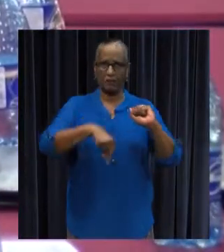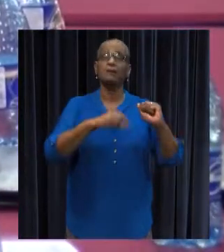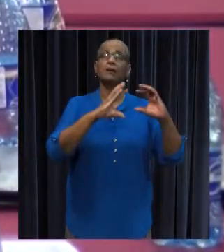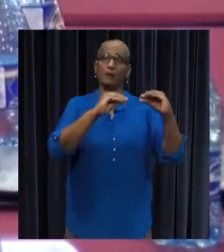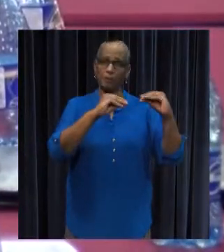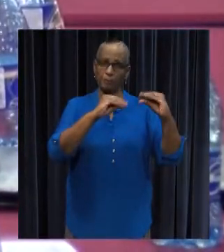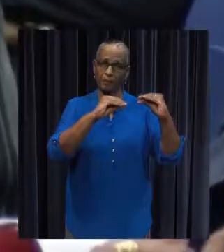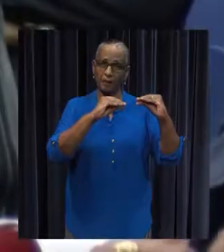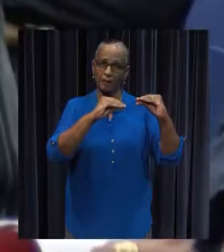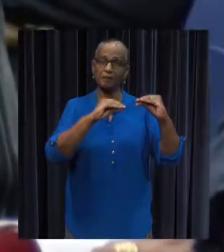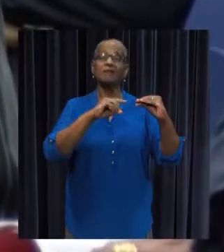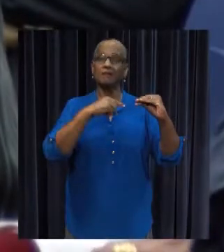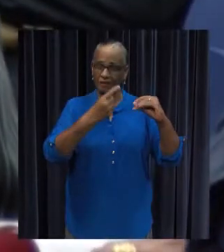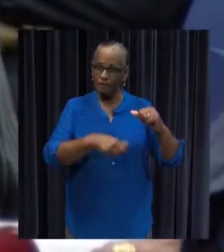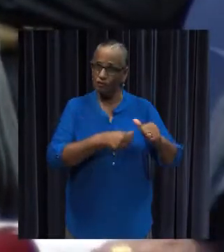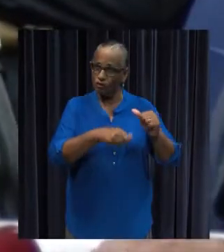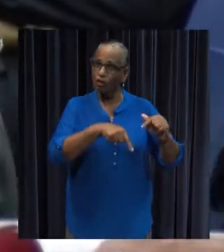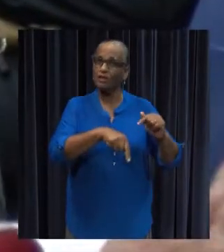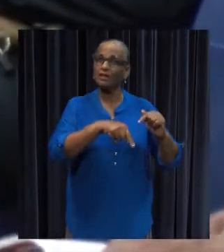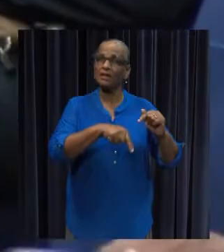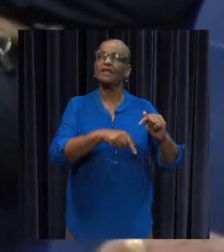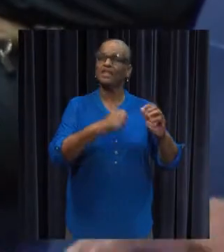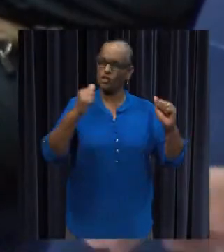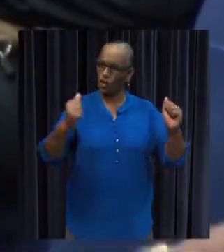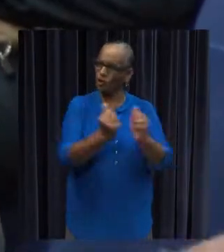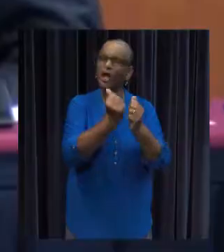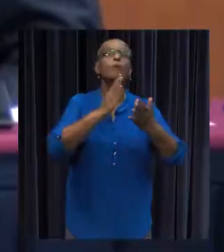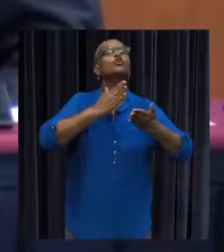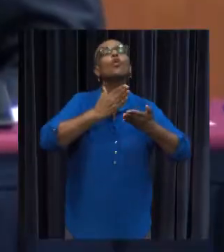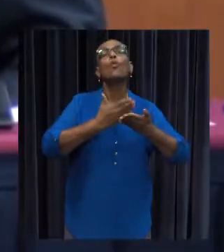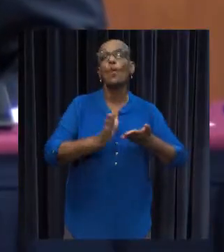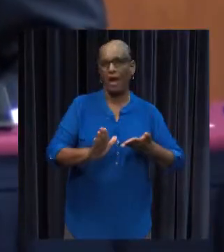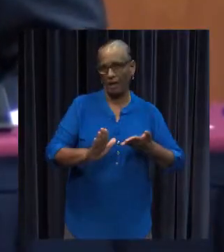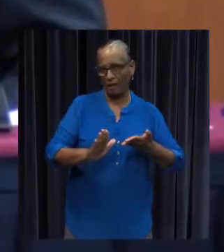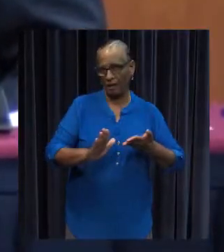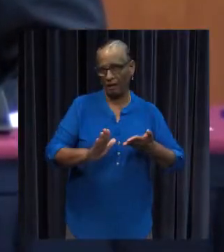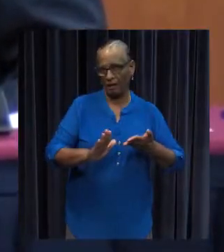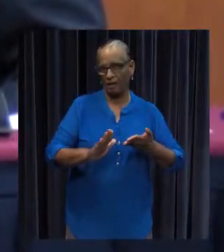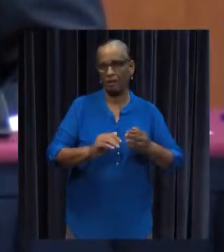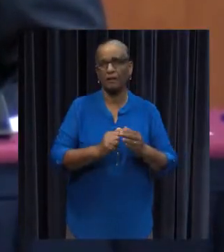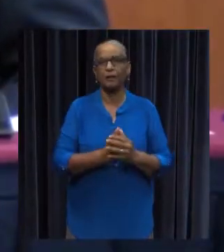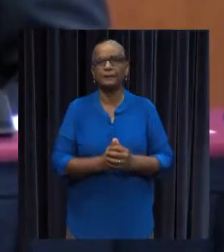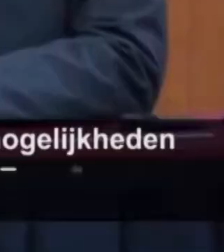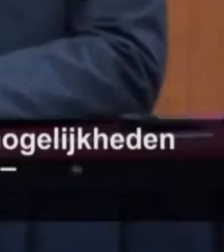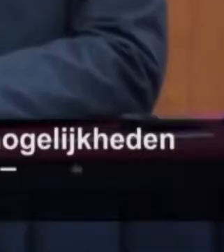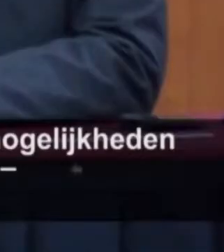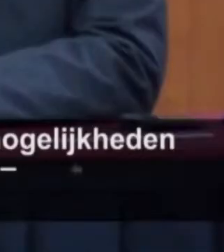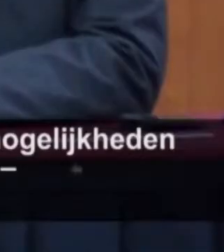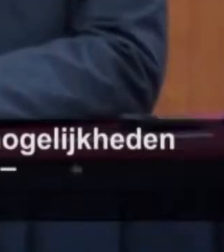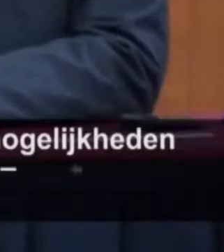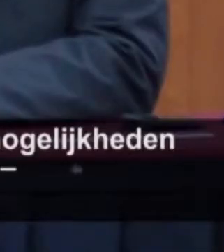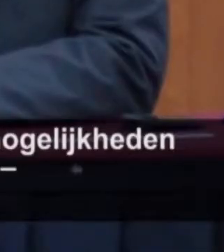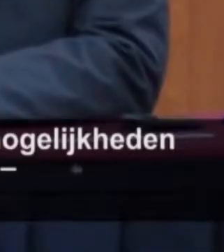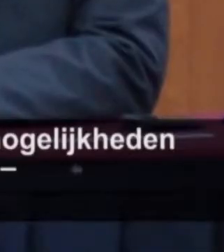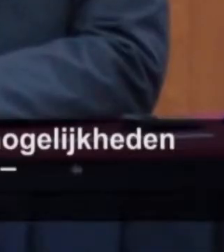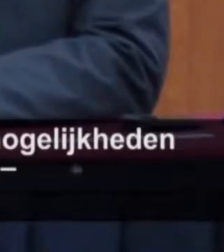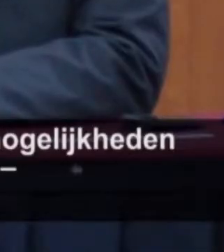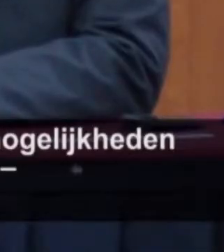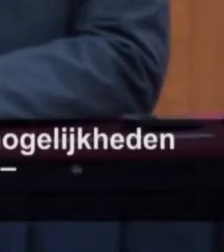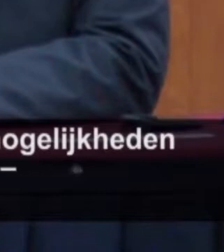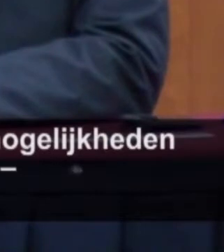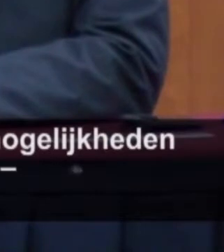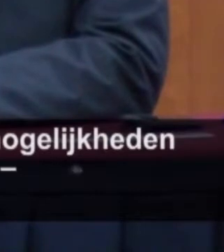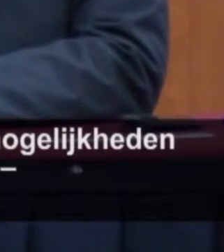transport. This meeting should ensure that the challenges are addressed. We have had very